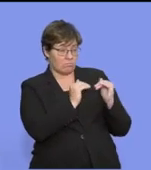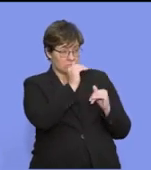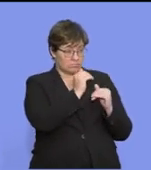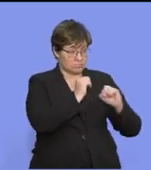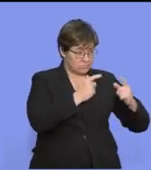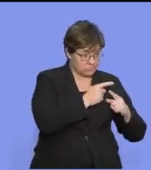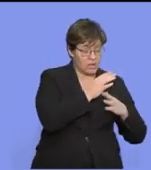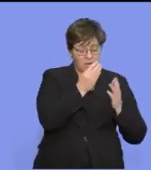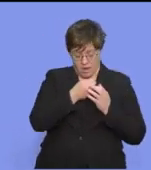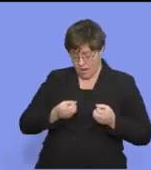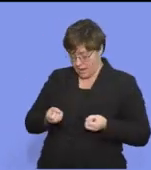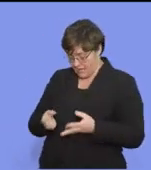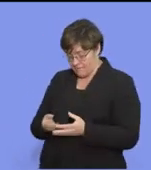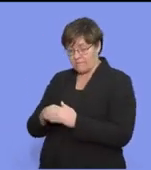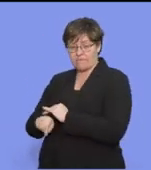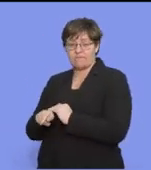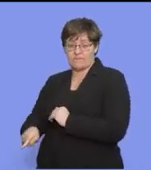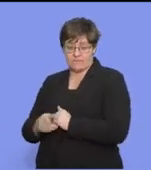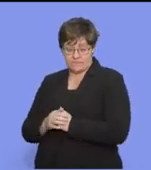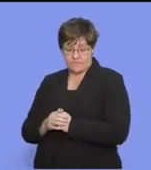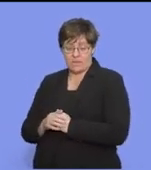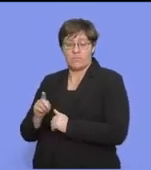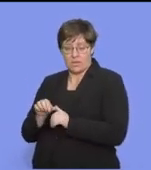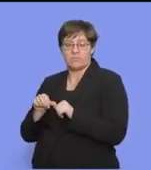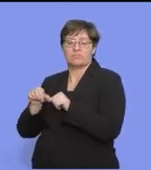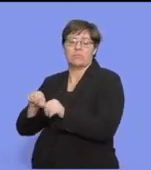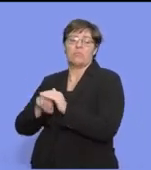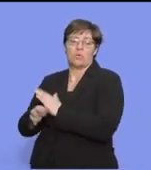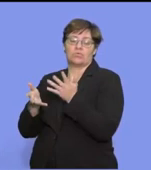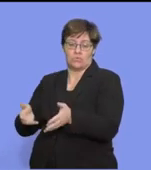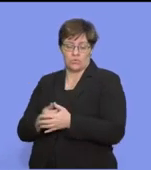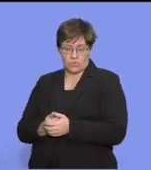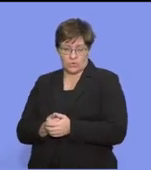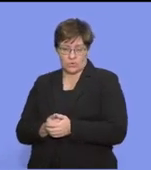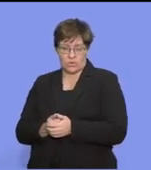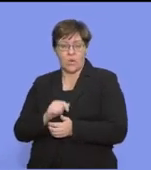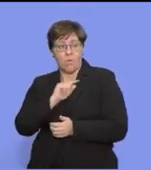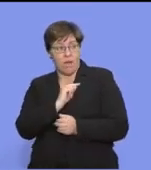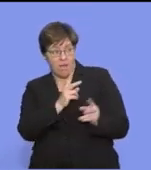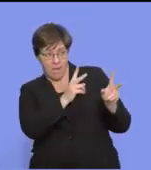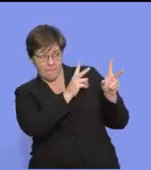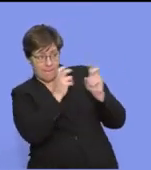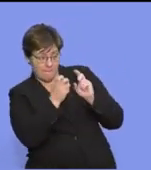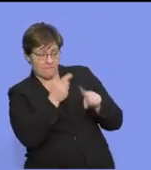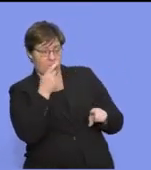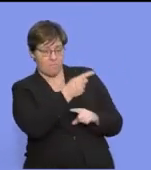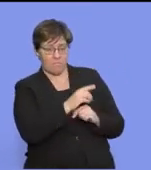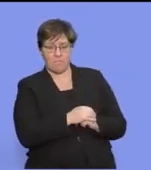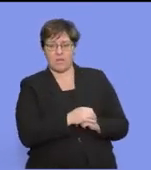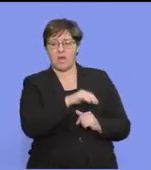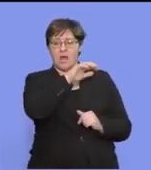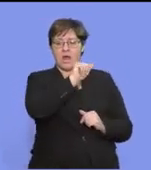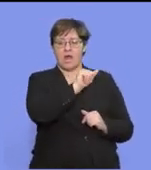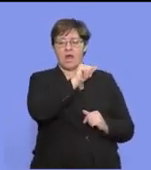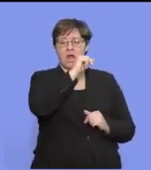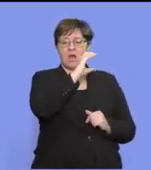down. So basically what he's saying is that organisms inherit an acquired characteristic. And what does the word